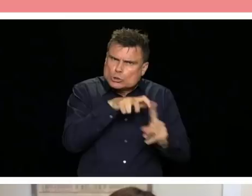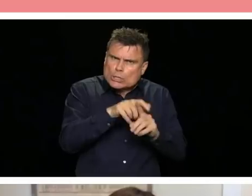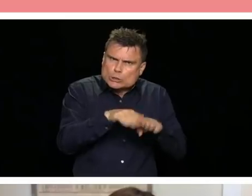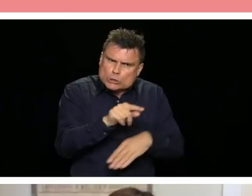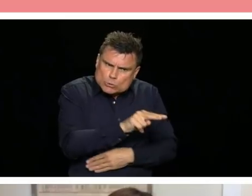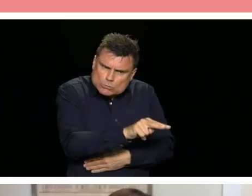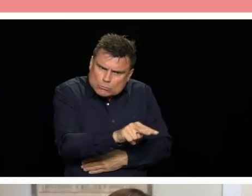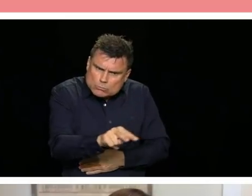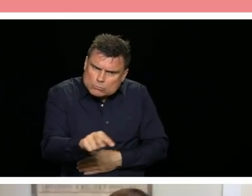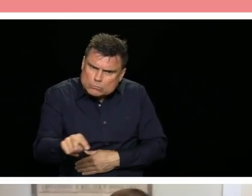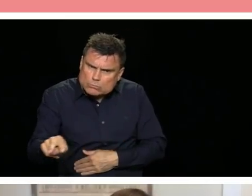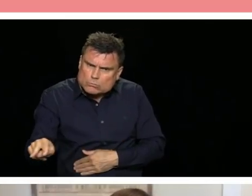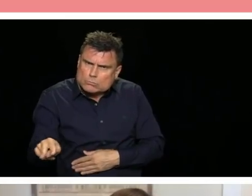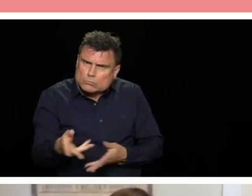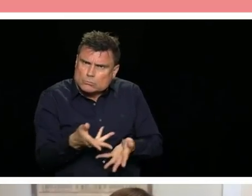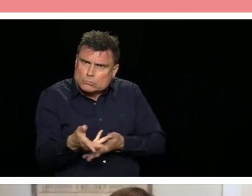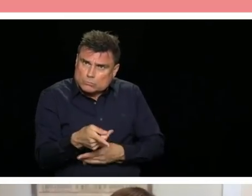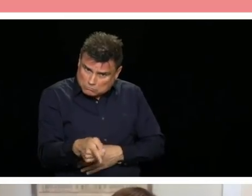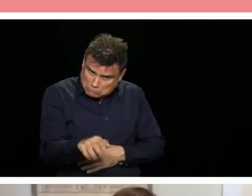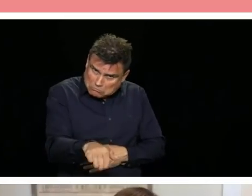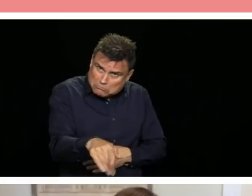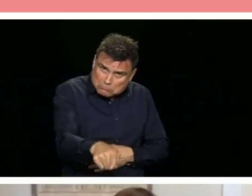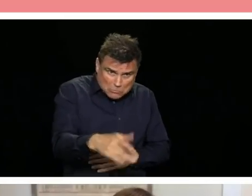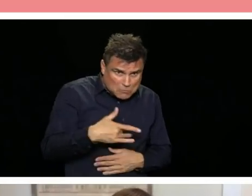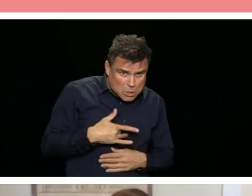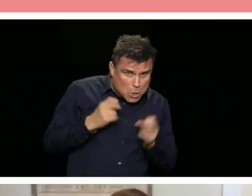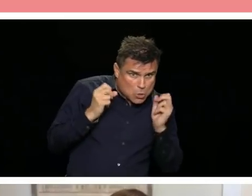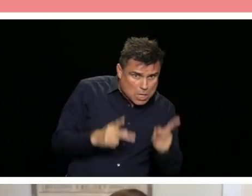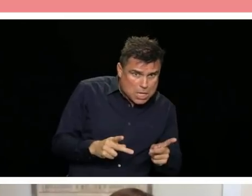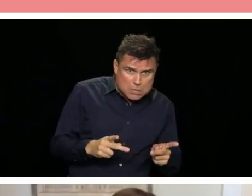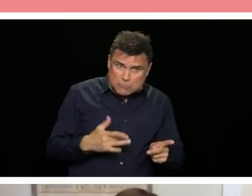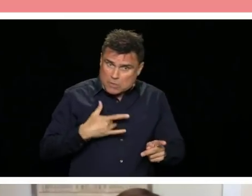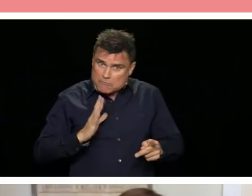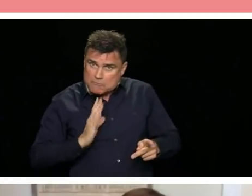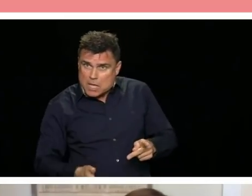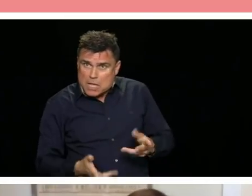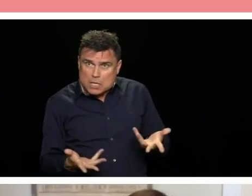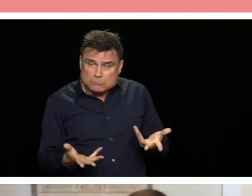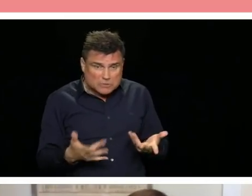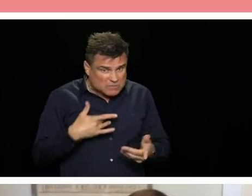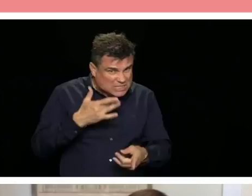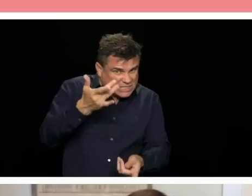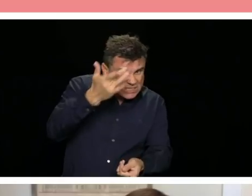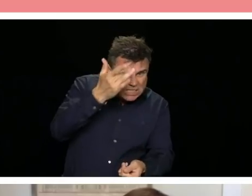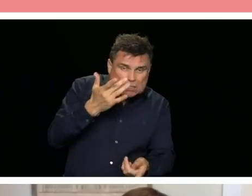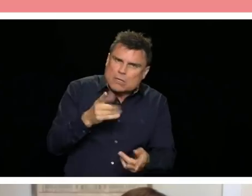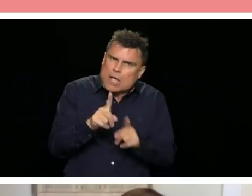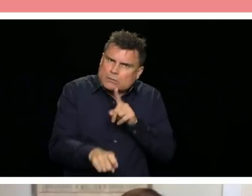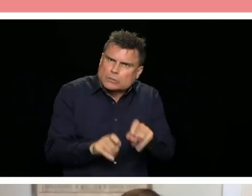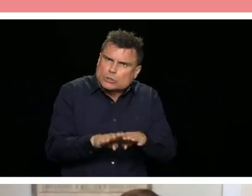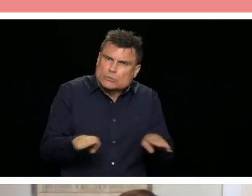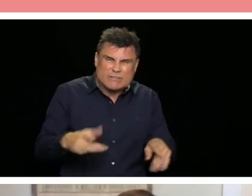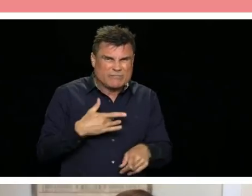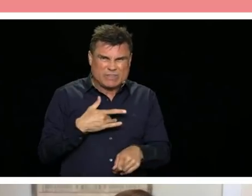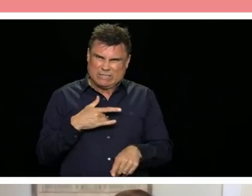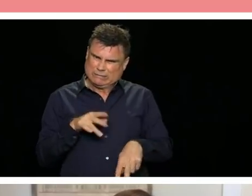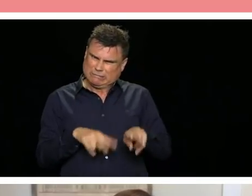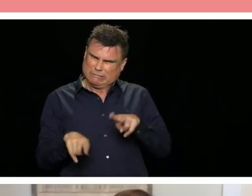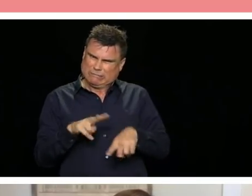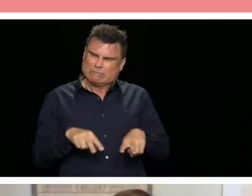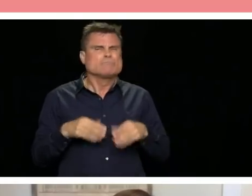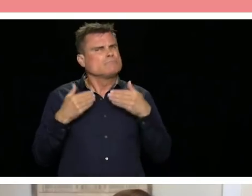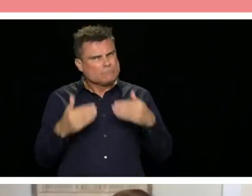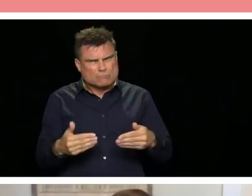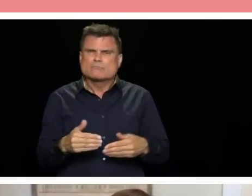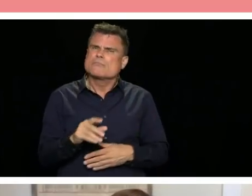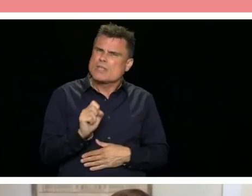is. Your primary care provider or 811 will help you sort through whether it's an allergy or whether